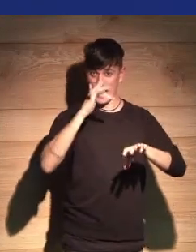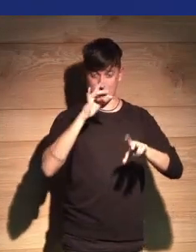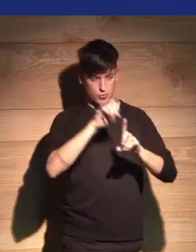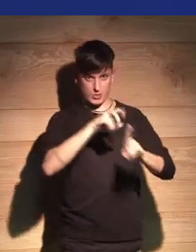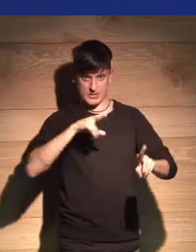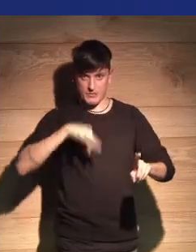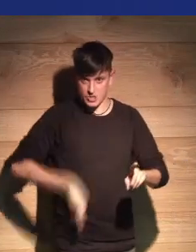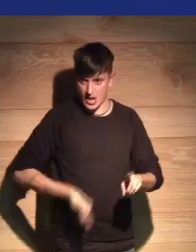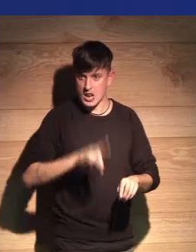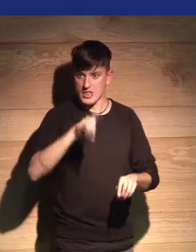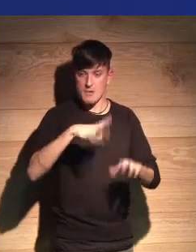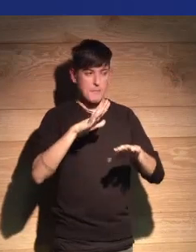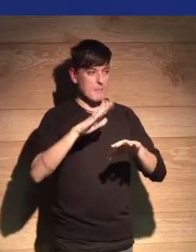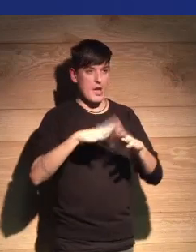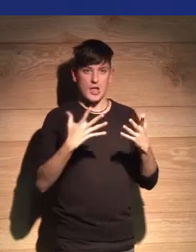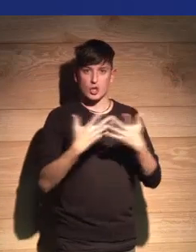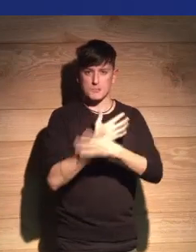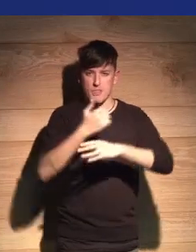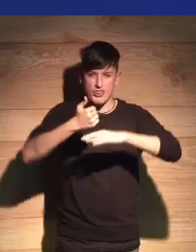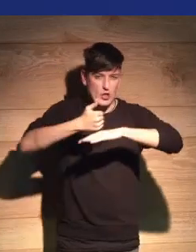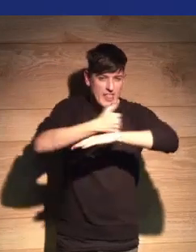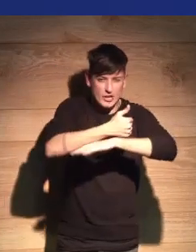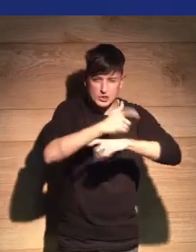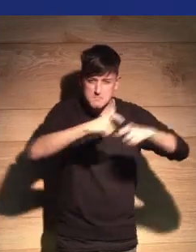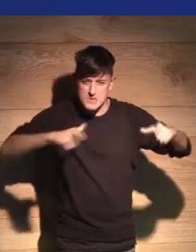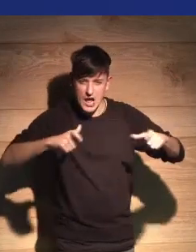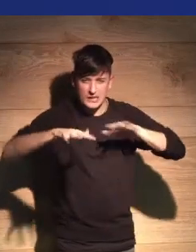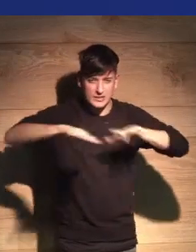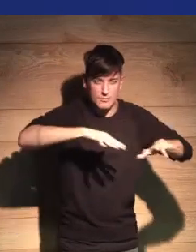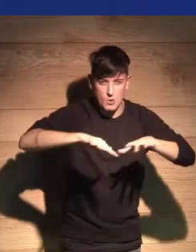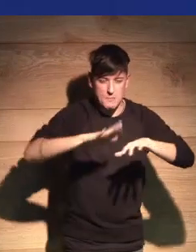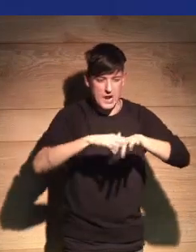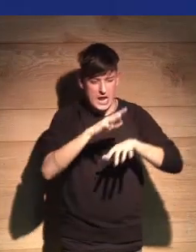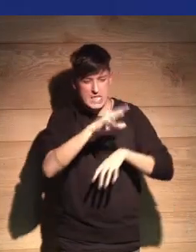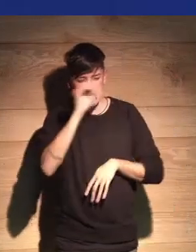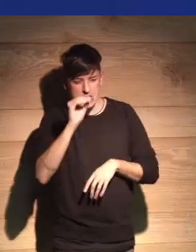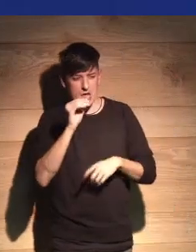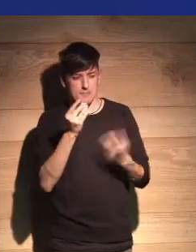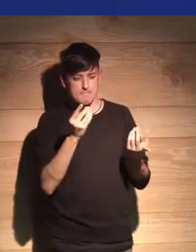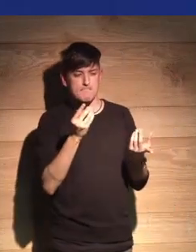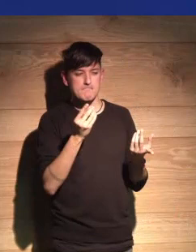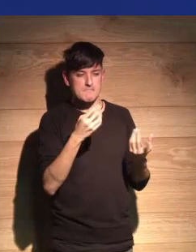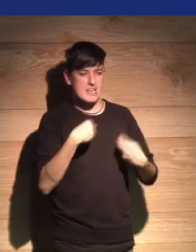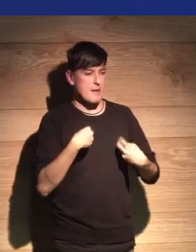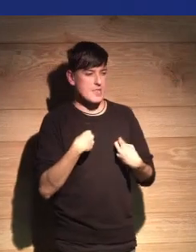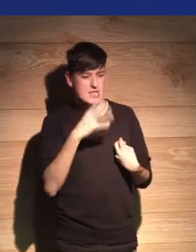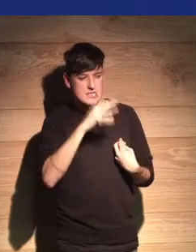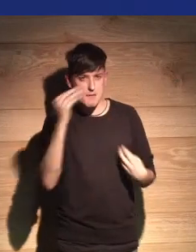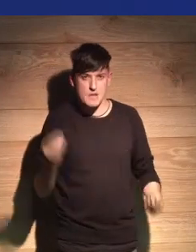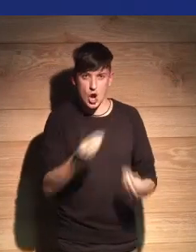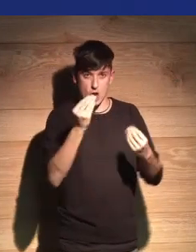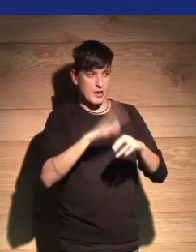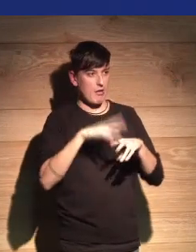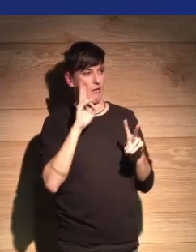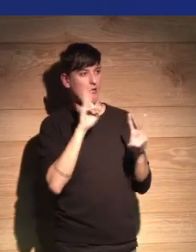digital revolution in their profession, but so that everyone is an active citizen and understand